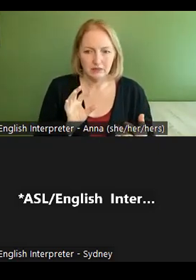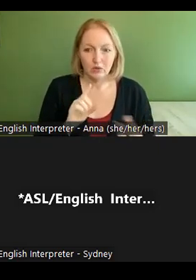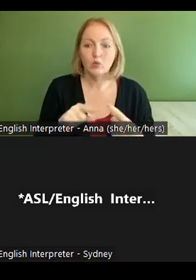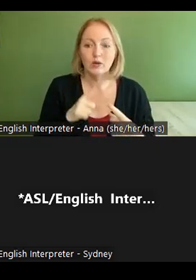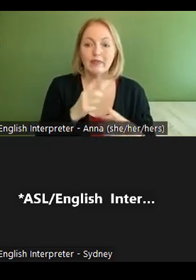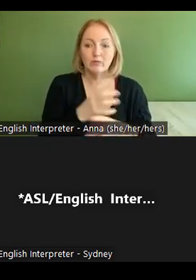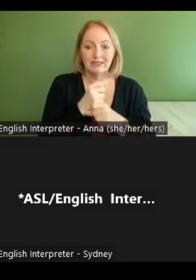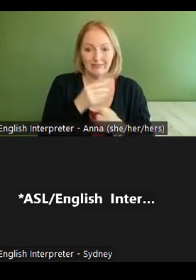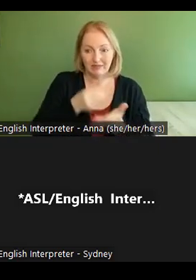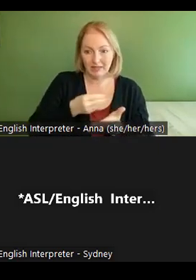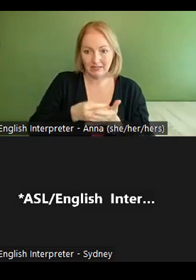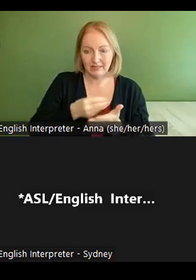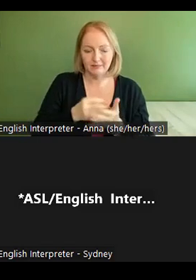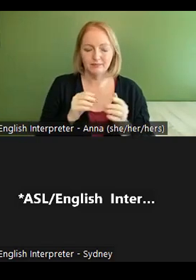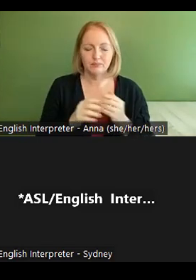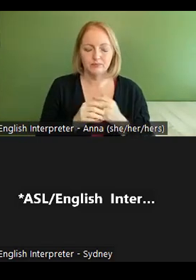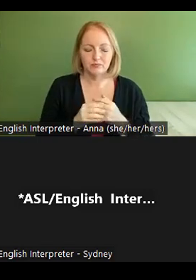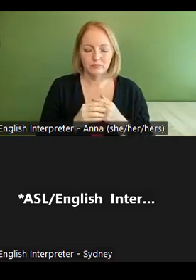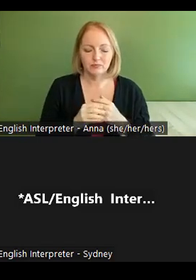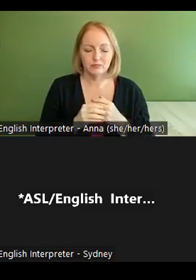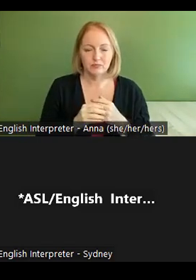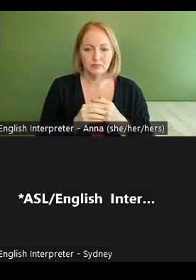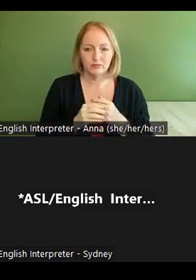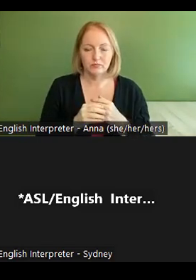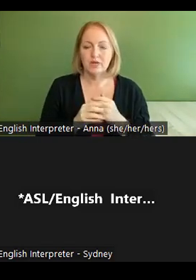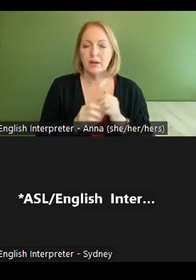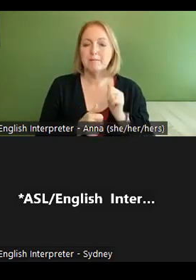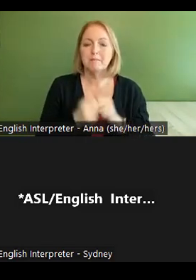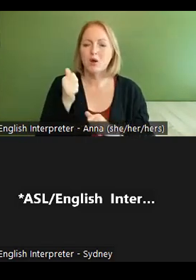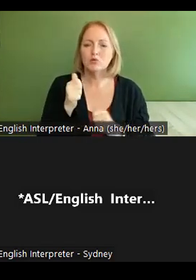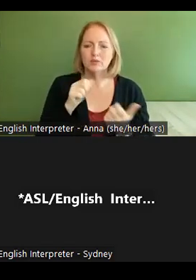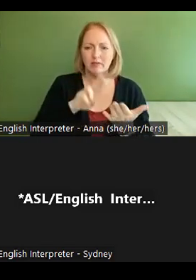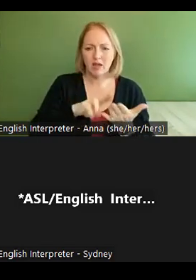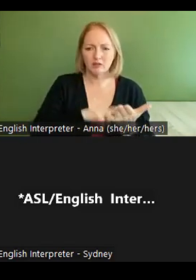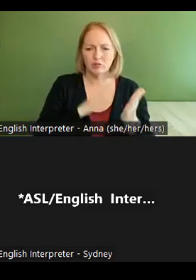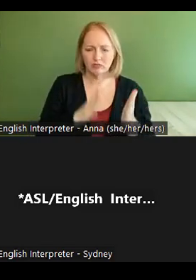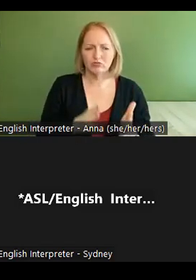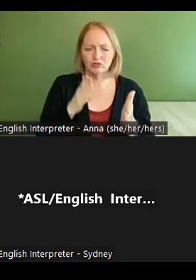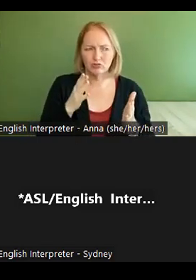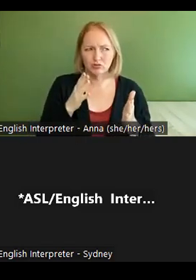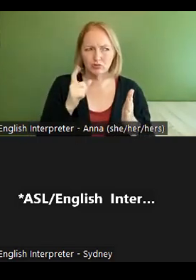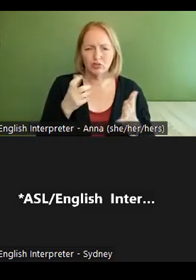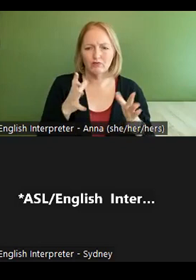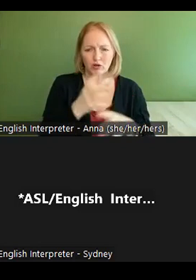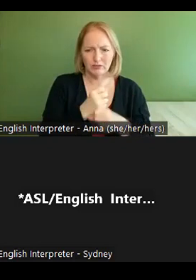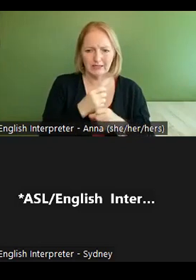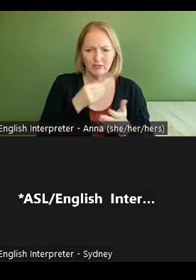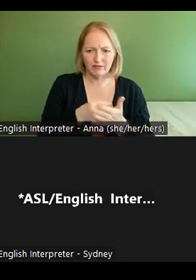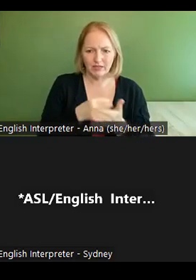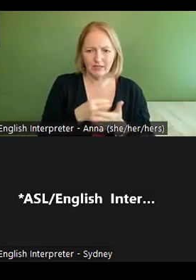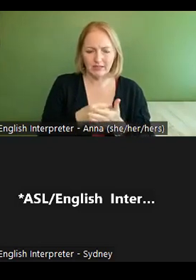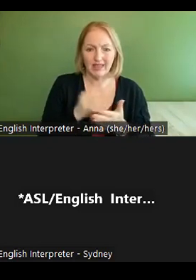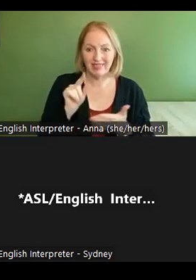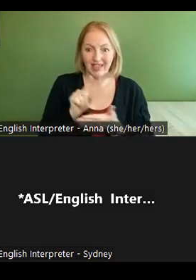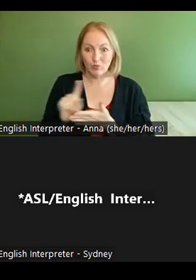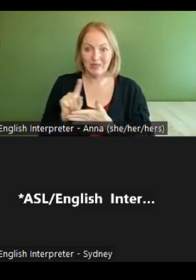receive the funding. So as we're looking at that, the majority of the contractors should have received the funding that week